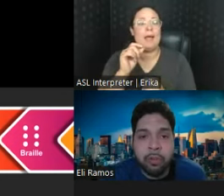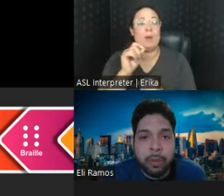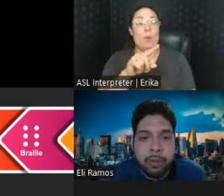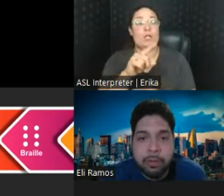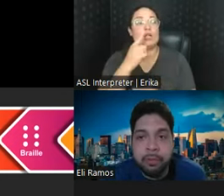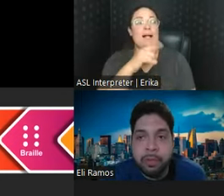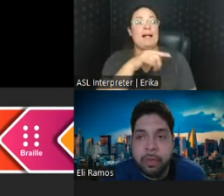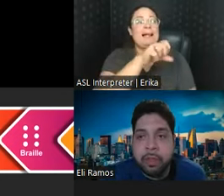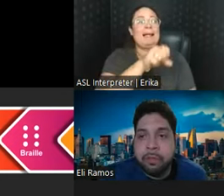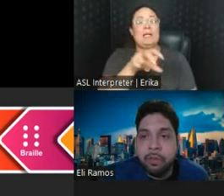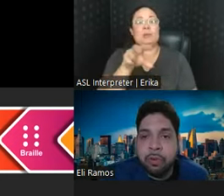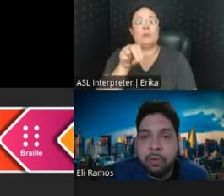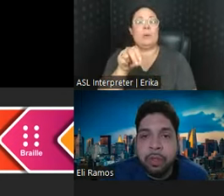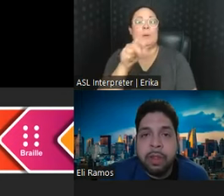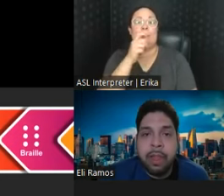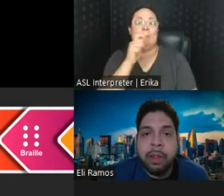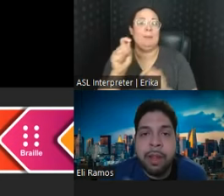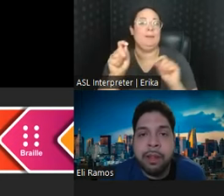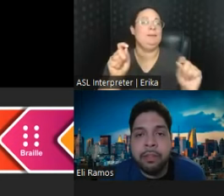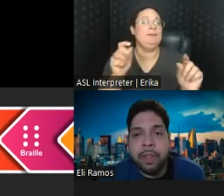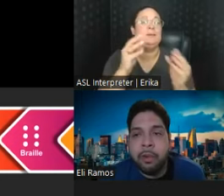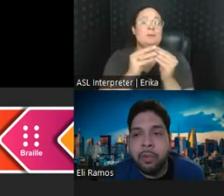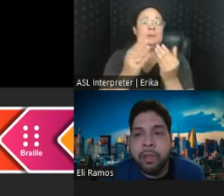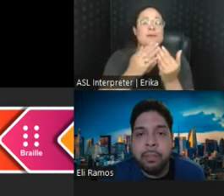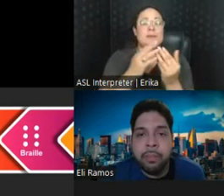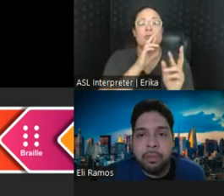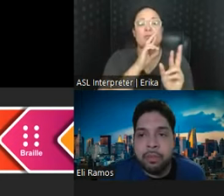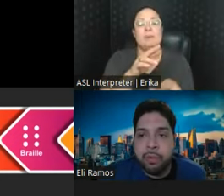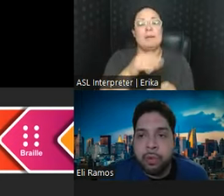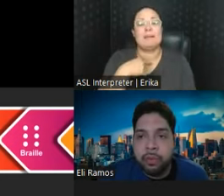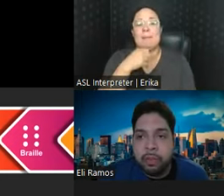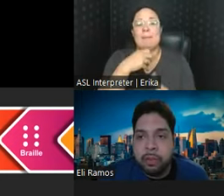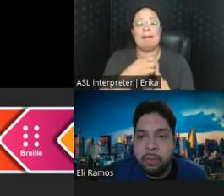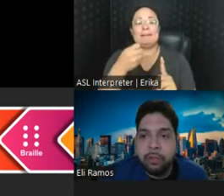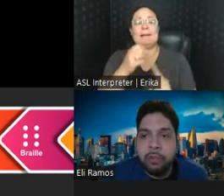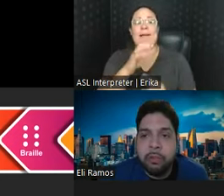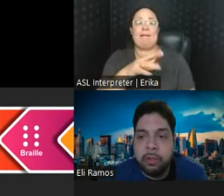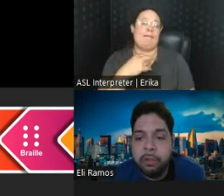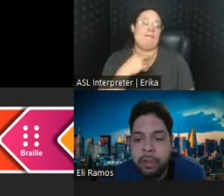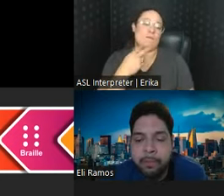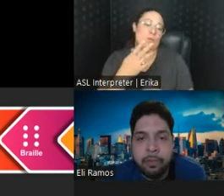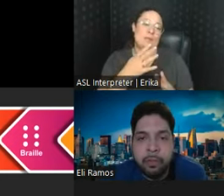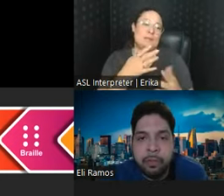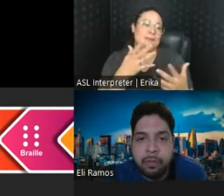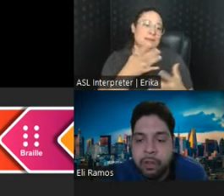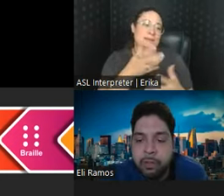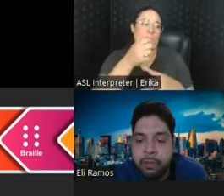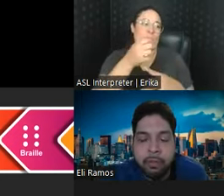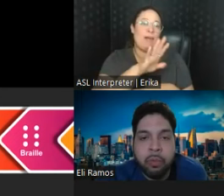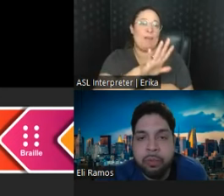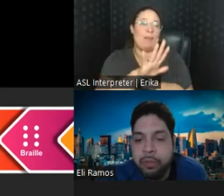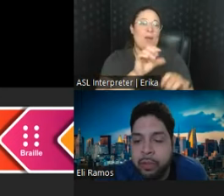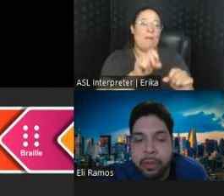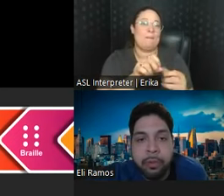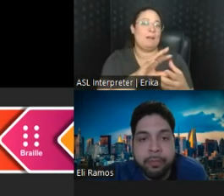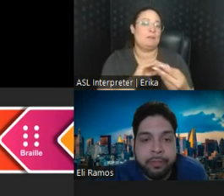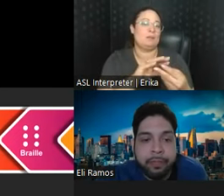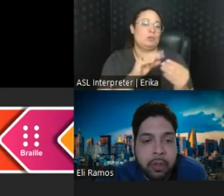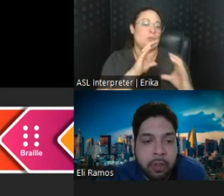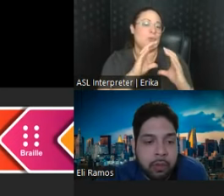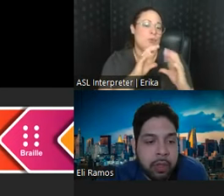quick response from the individual, and I'm not taking away that person's voice in doing so. All right, so just some rules of thumb